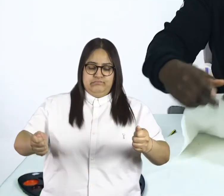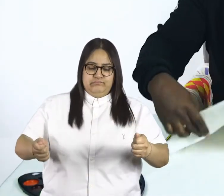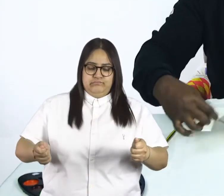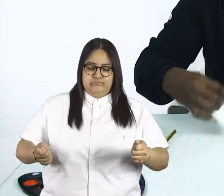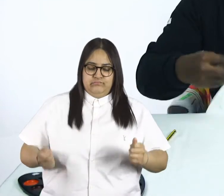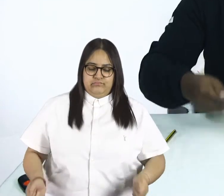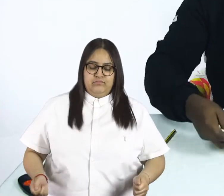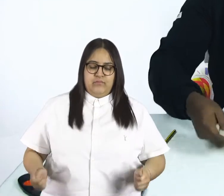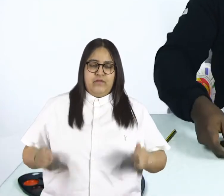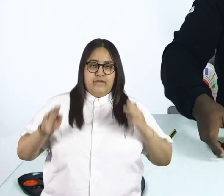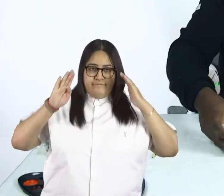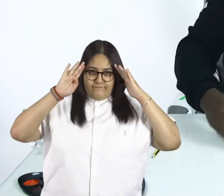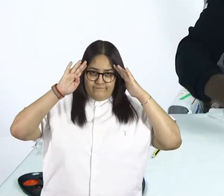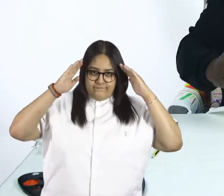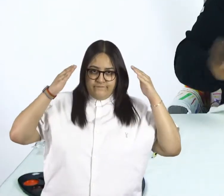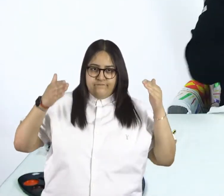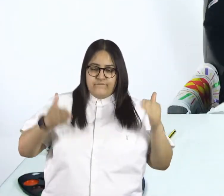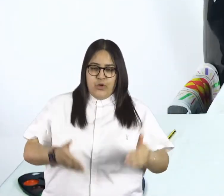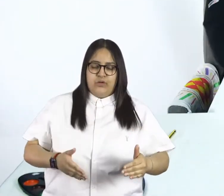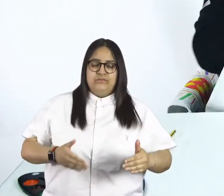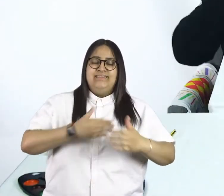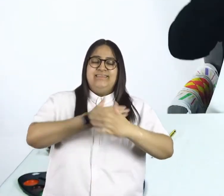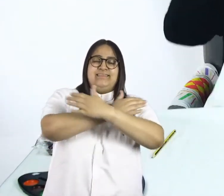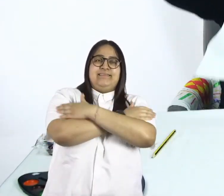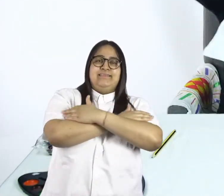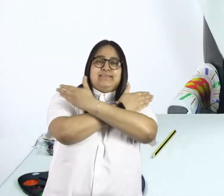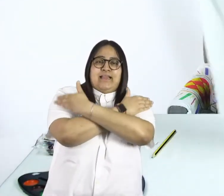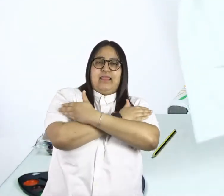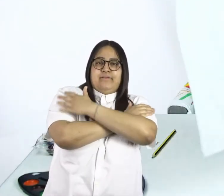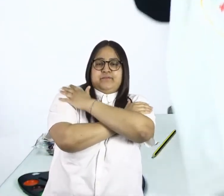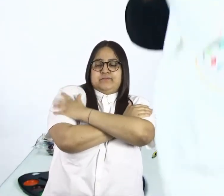and we're going to focus on our sleeve. Oh, let's turn this around.